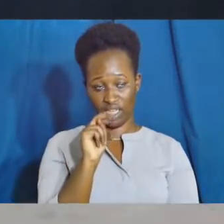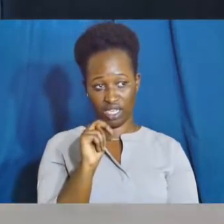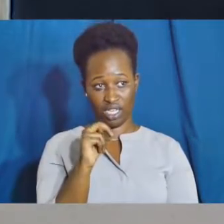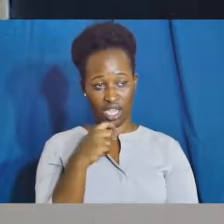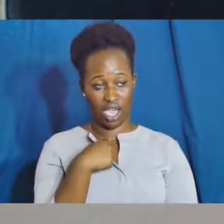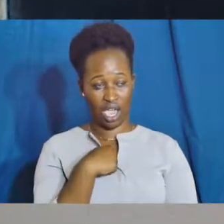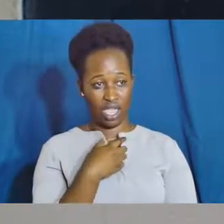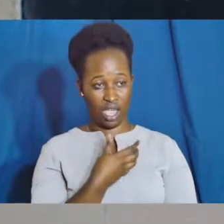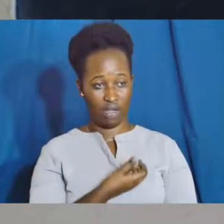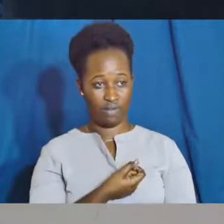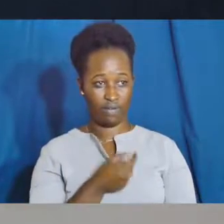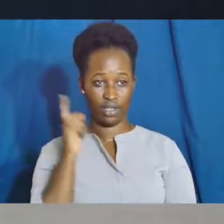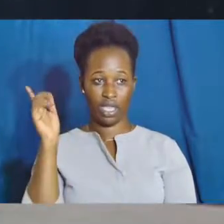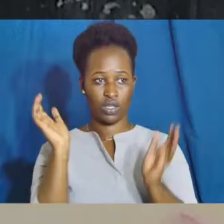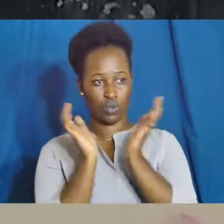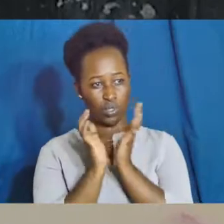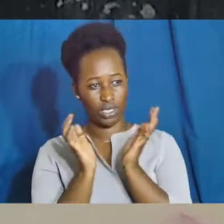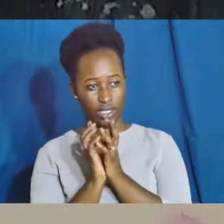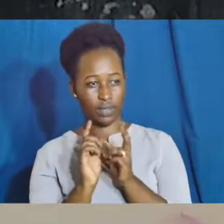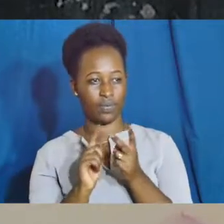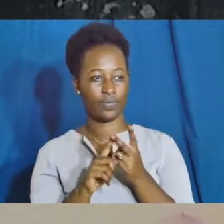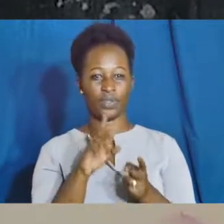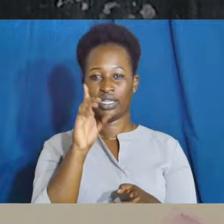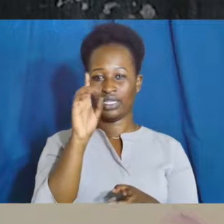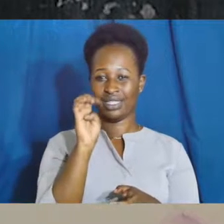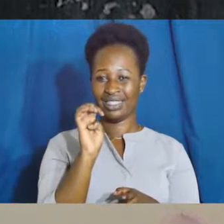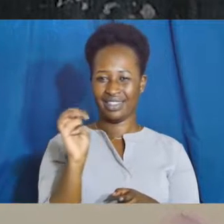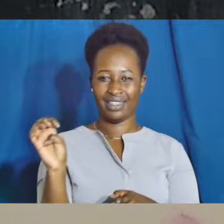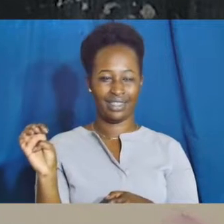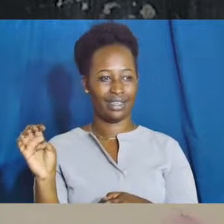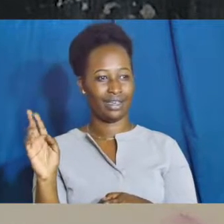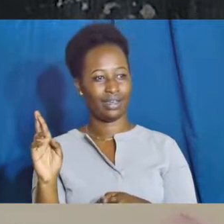have here trees, deer, and lion.